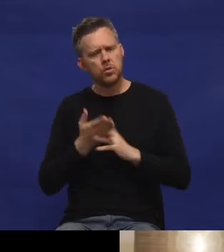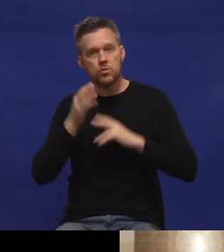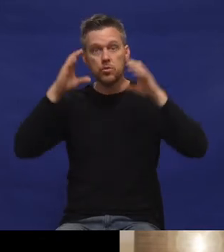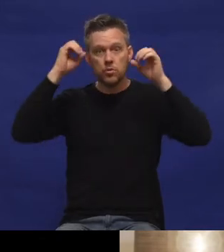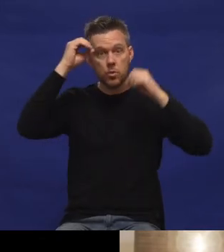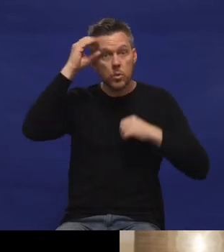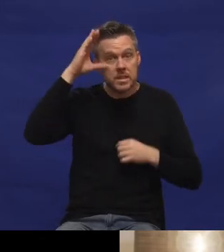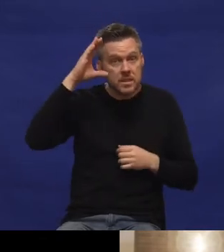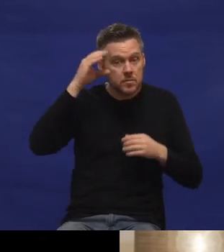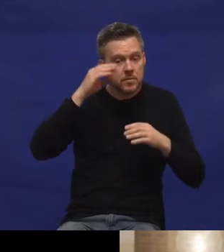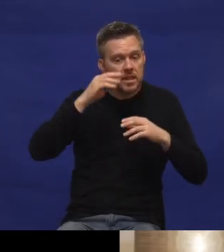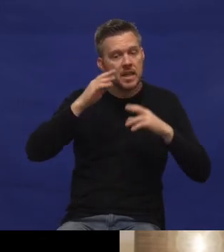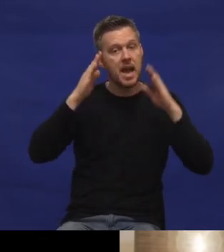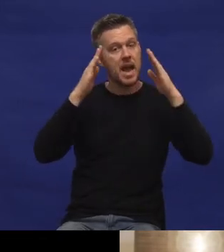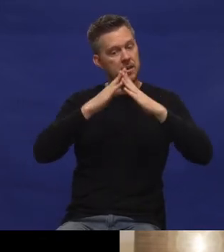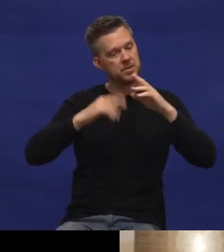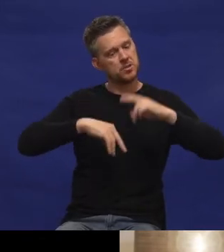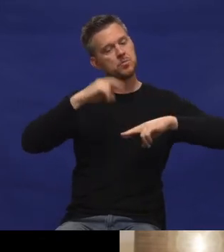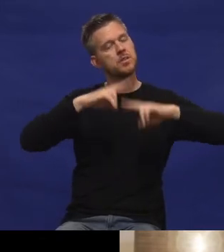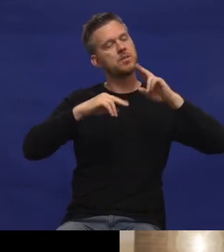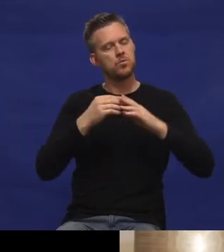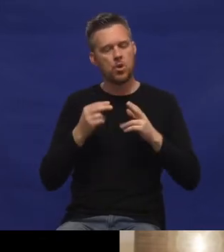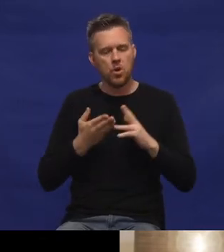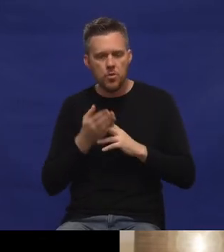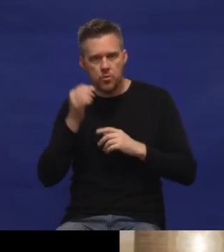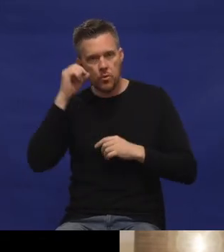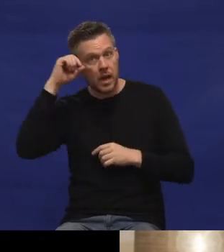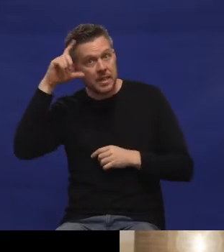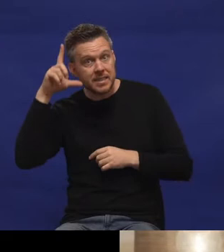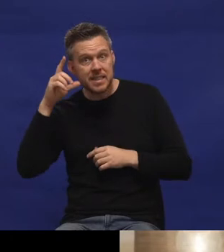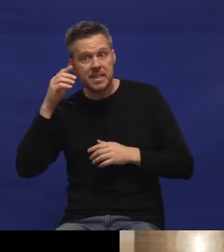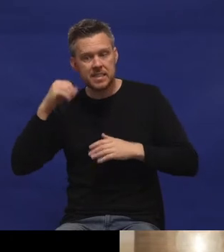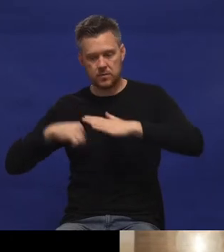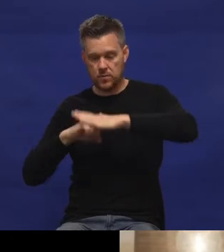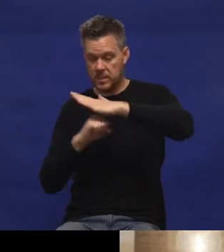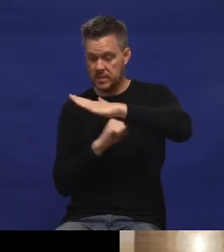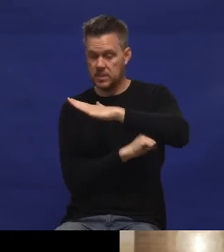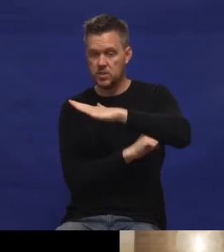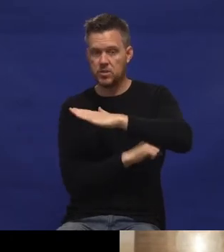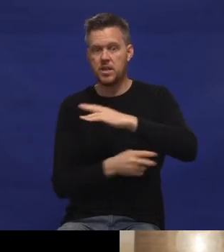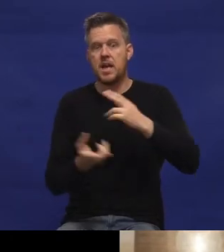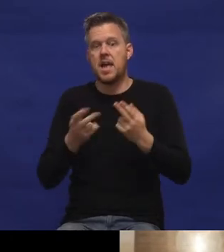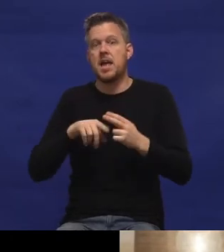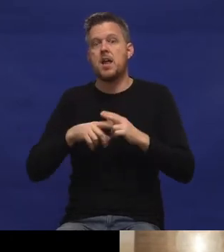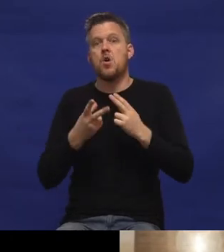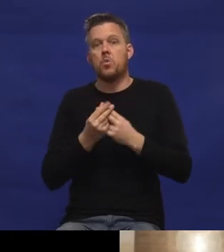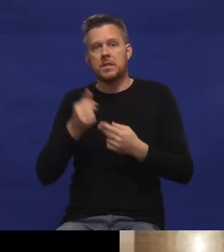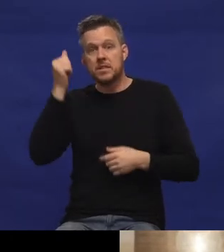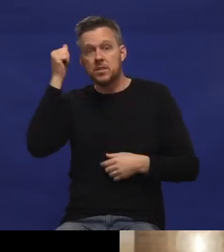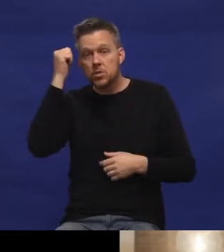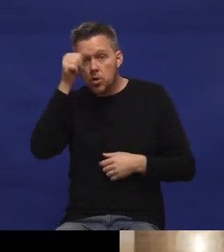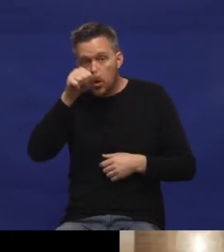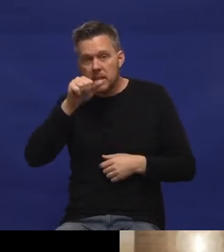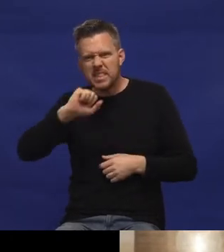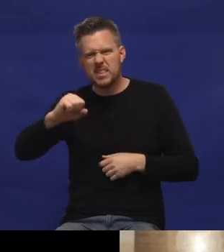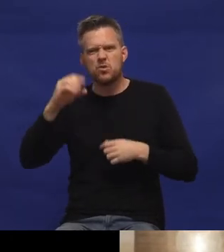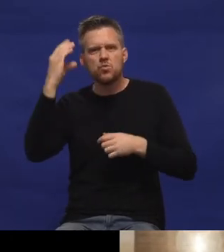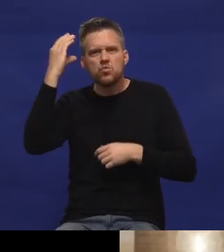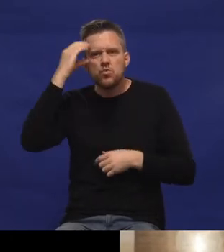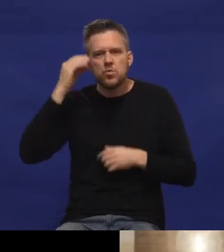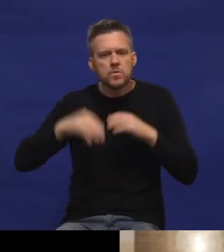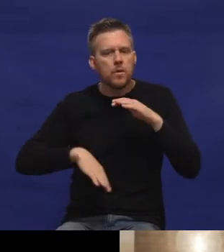built, through understanding its foundations are established, and with knowledge its rooms are filled with rare and